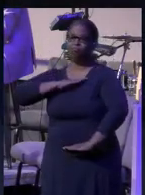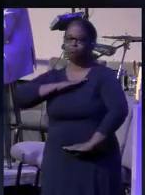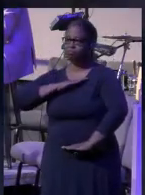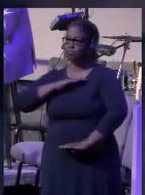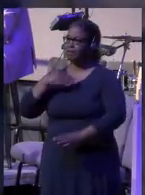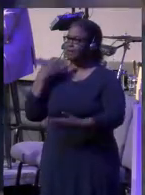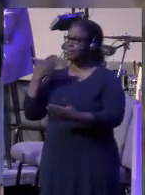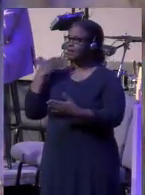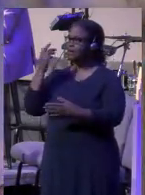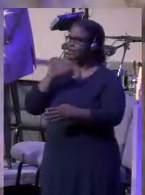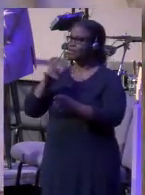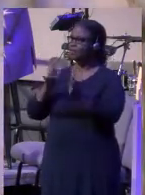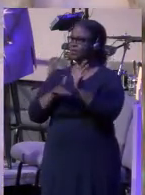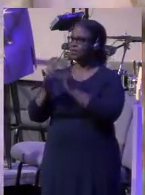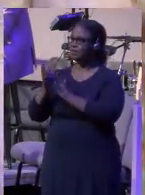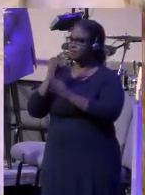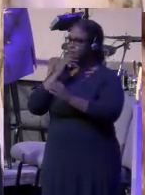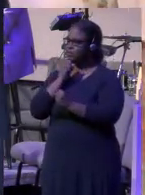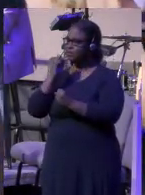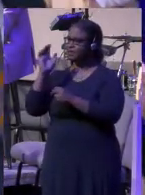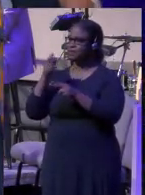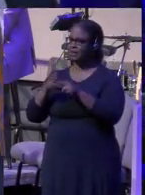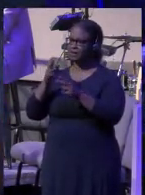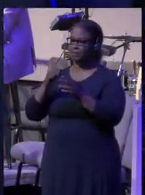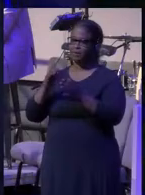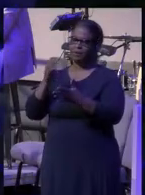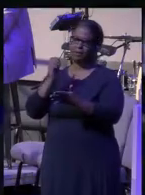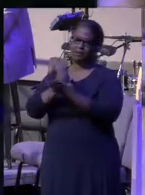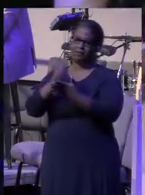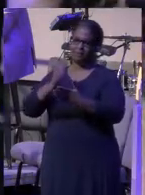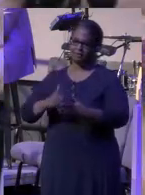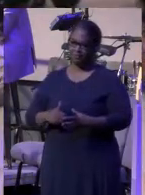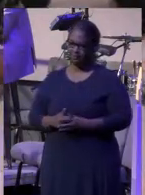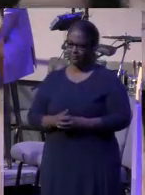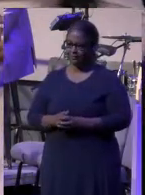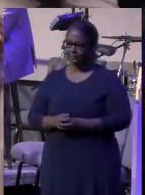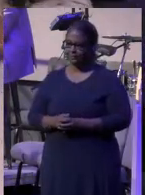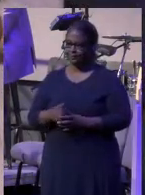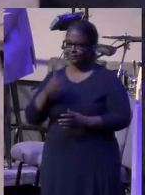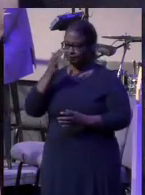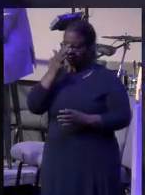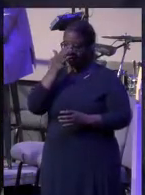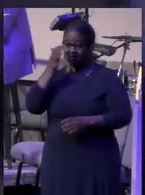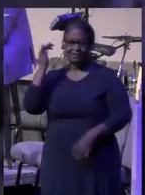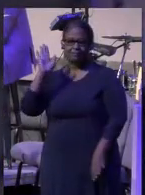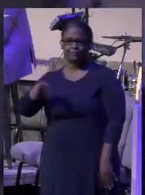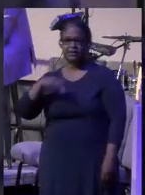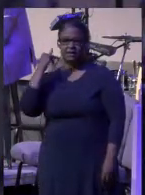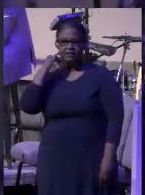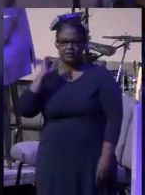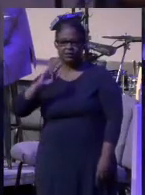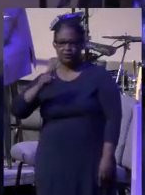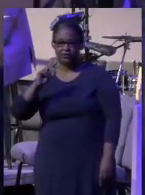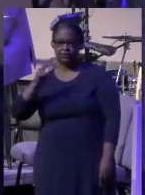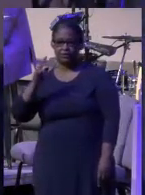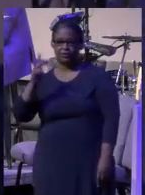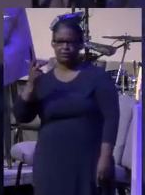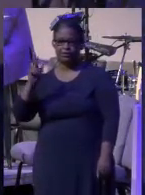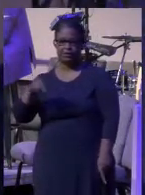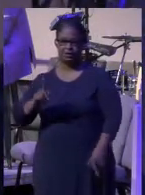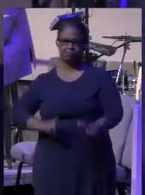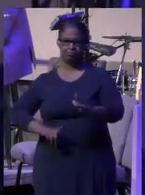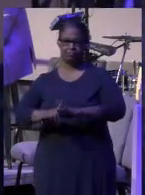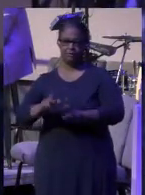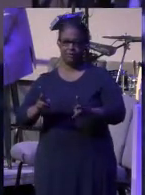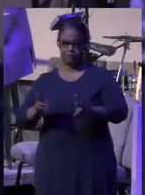your precious name we pray, and everybody say amen. Amen. If this is your first, second, third, or fourth time being here, we welcome